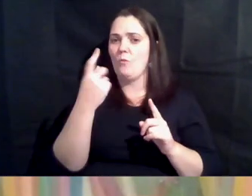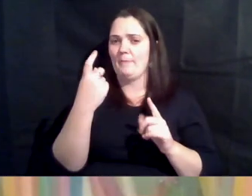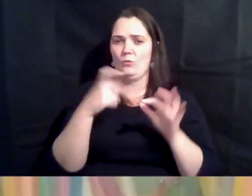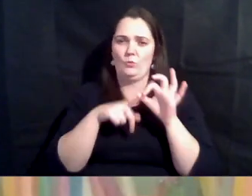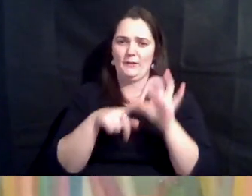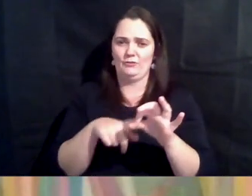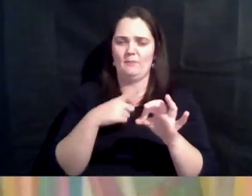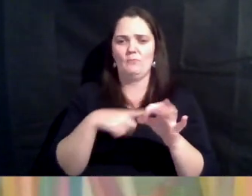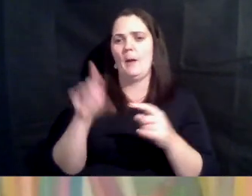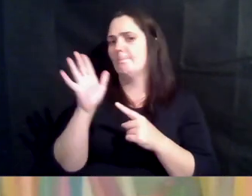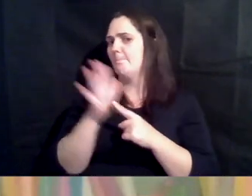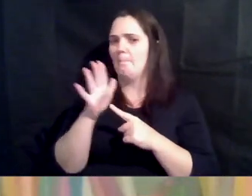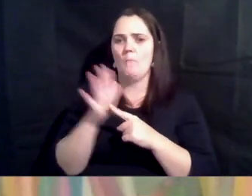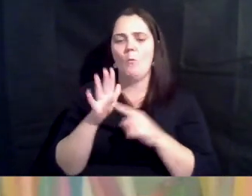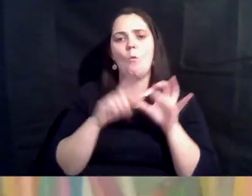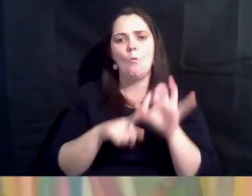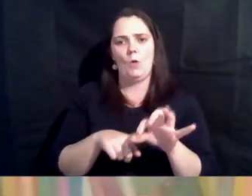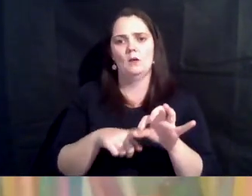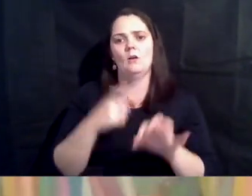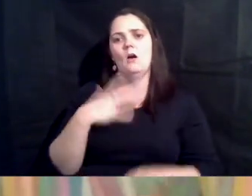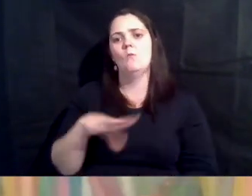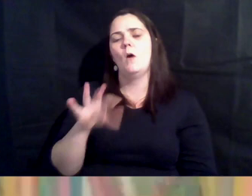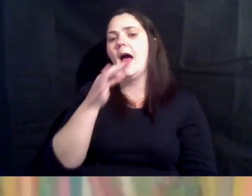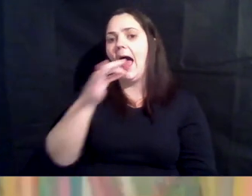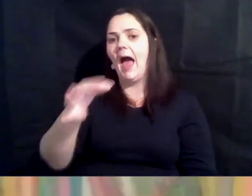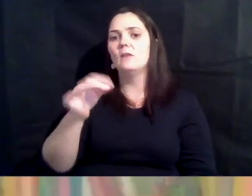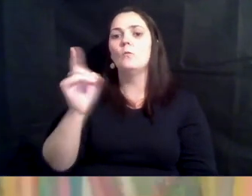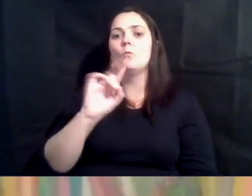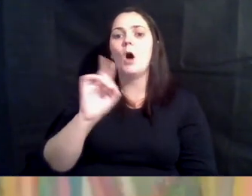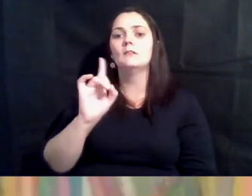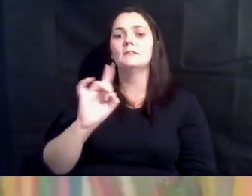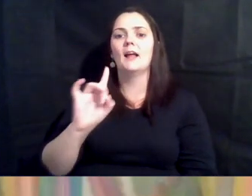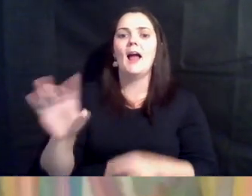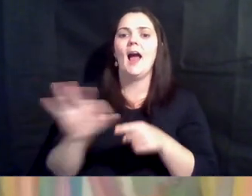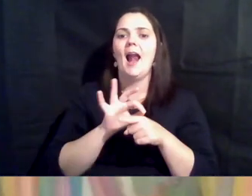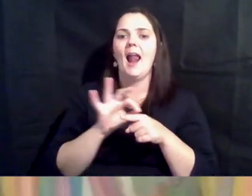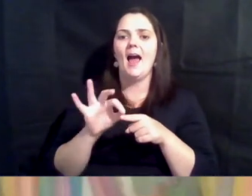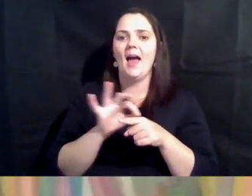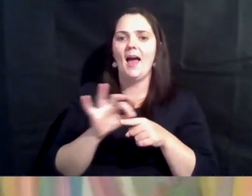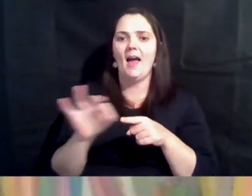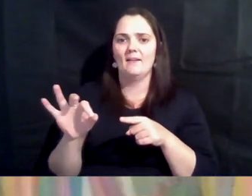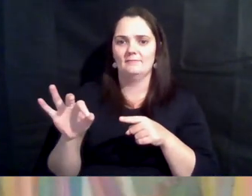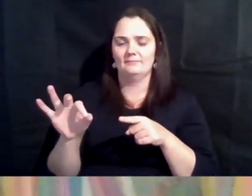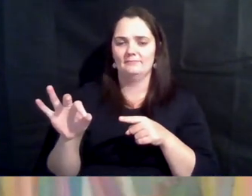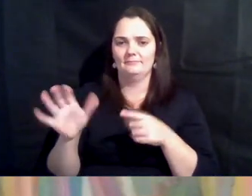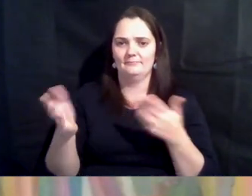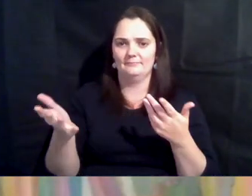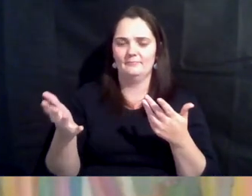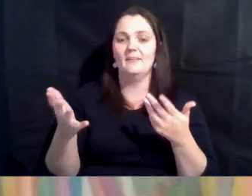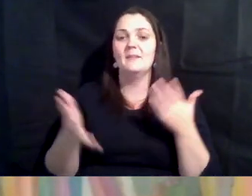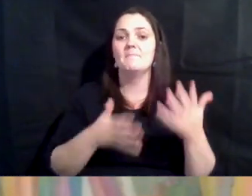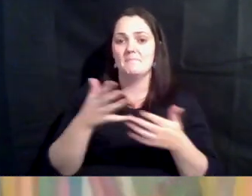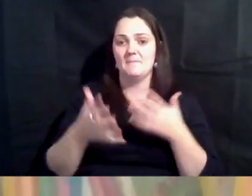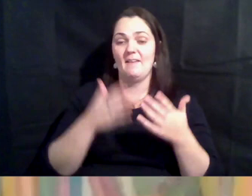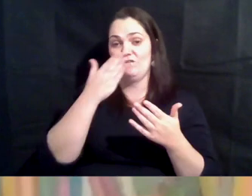critical question, because I want to start with the cover. It is, what do you want the cover of my zine to have on it? Should I do a